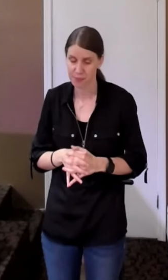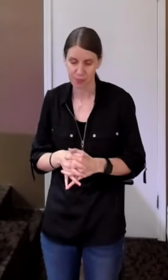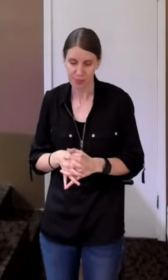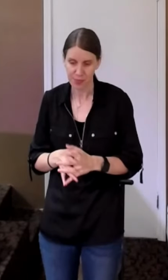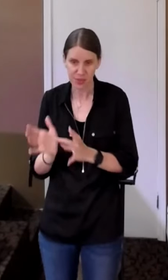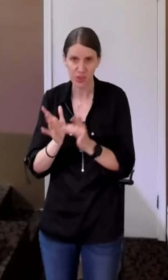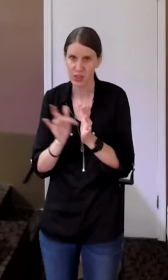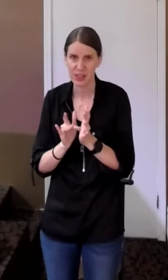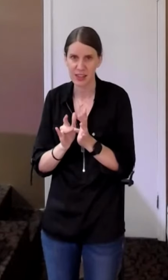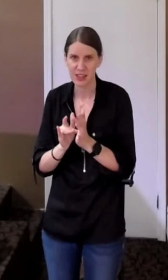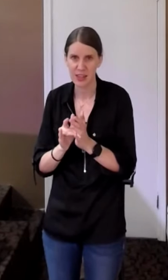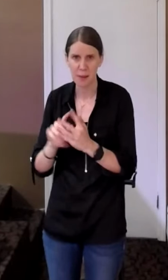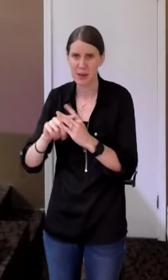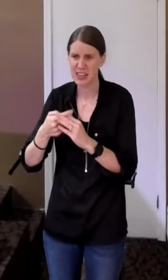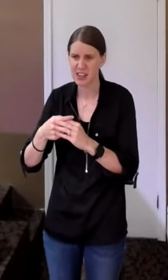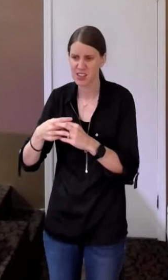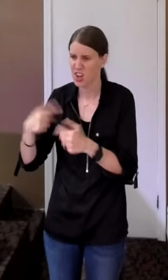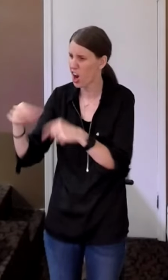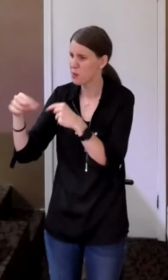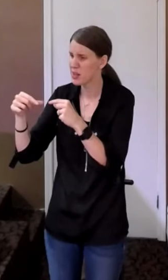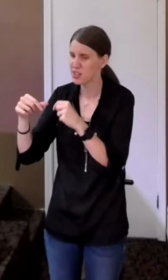Jesus didn't go out and start fights.